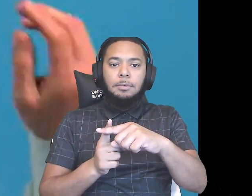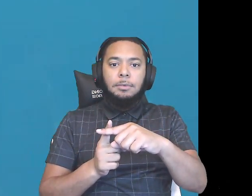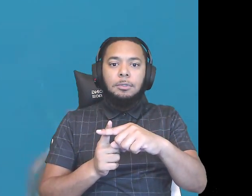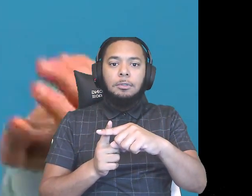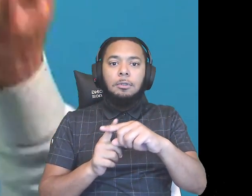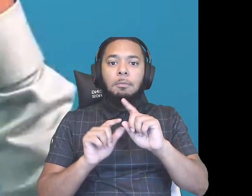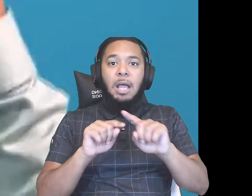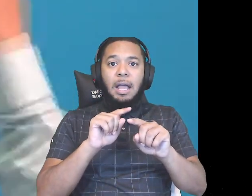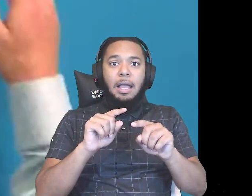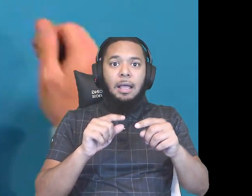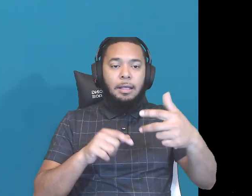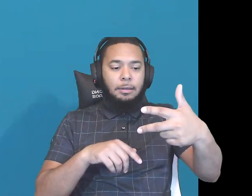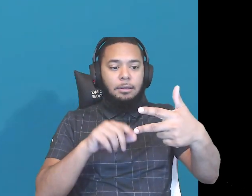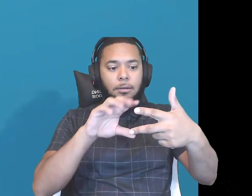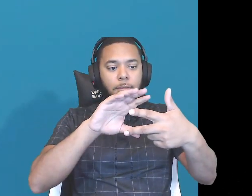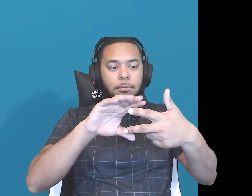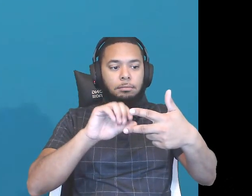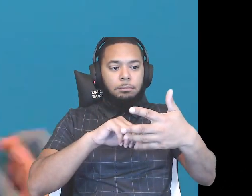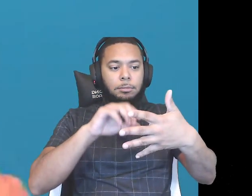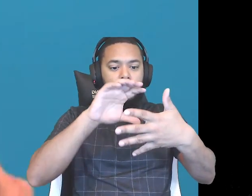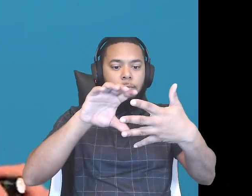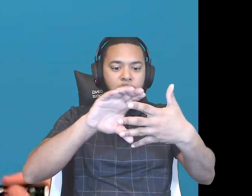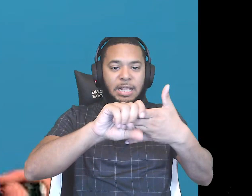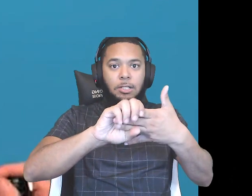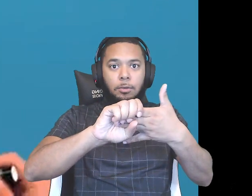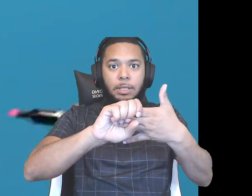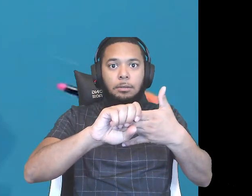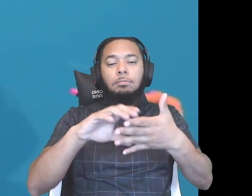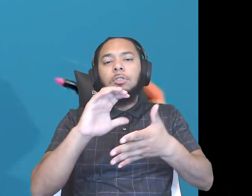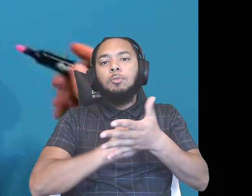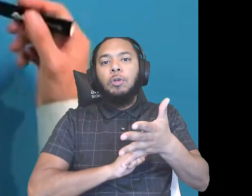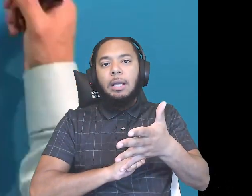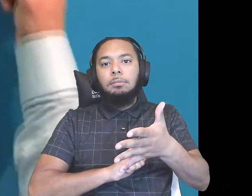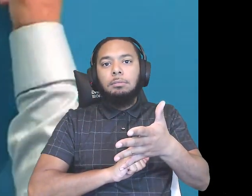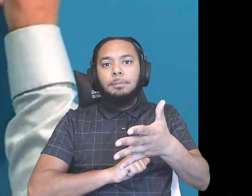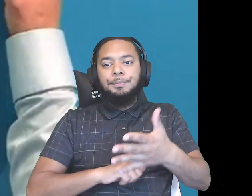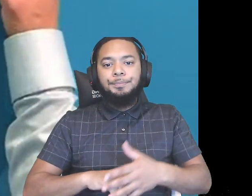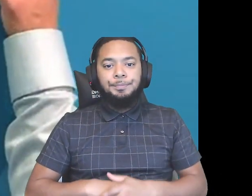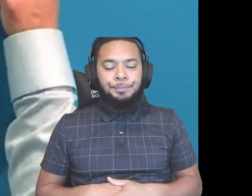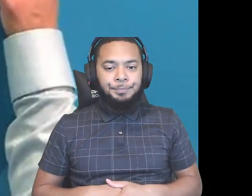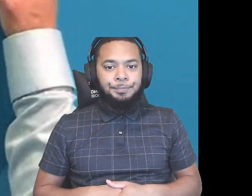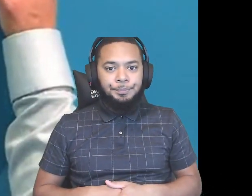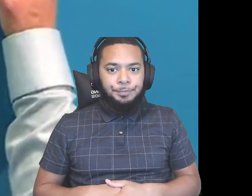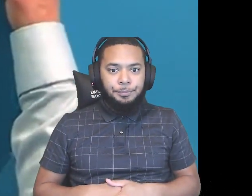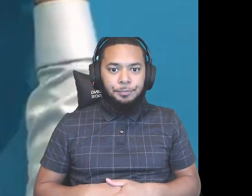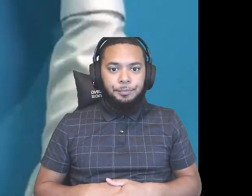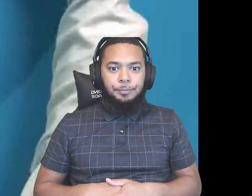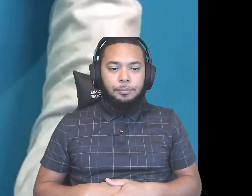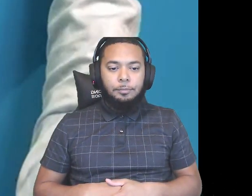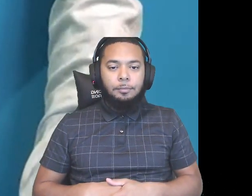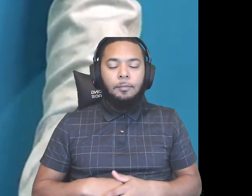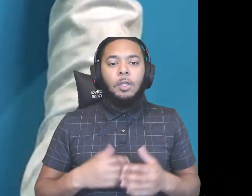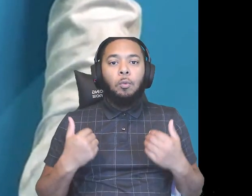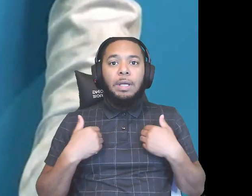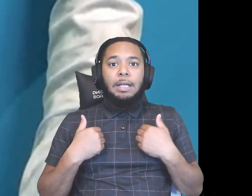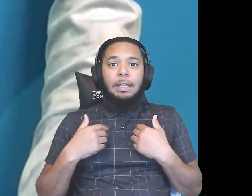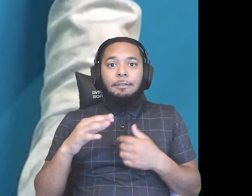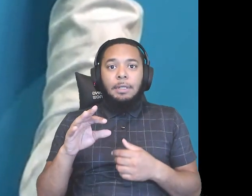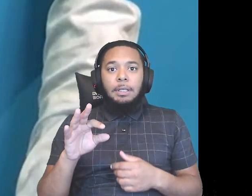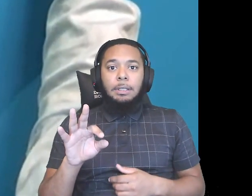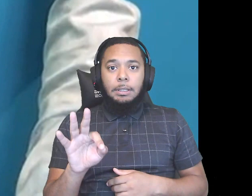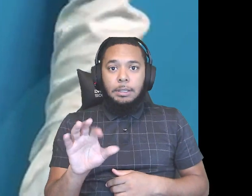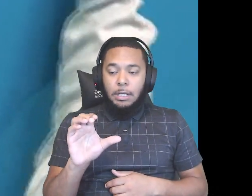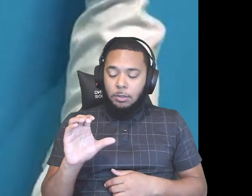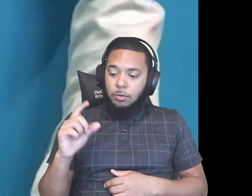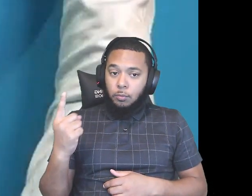middle mean that they're going to subtract from your total amount. So we have 901